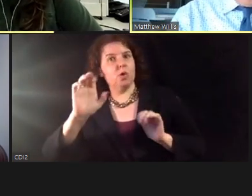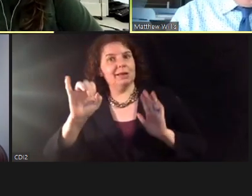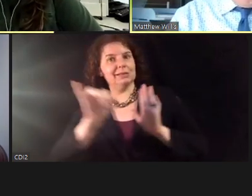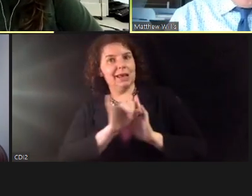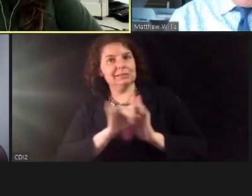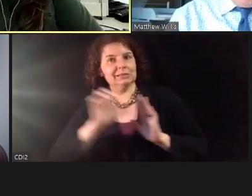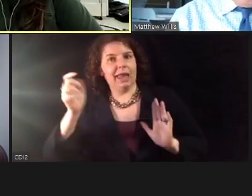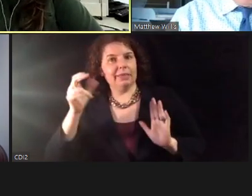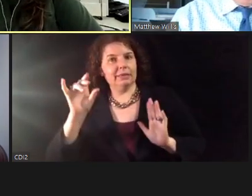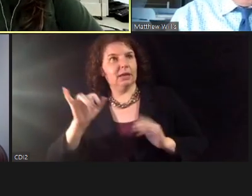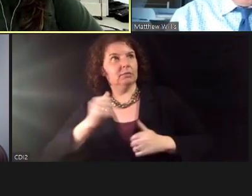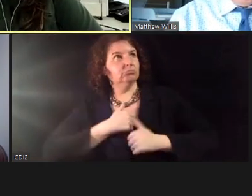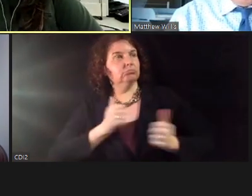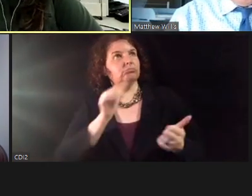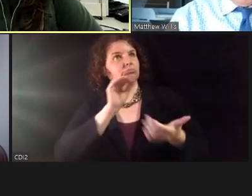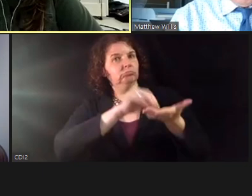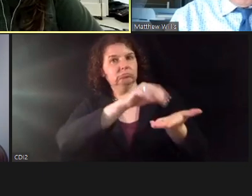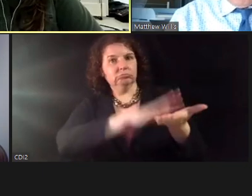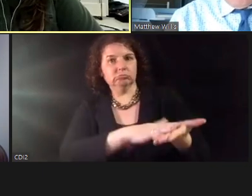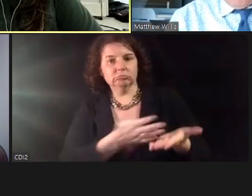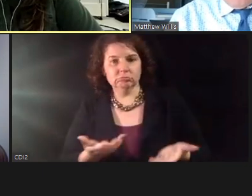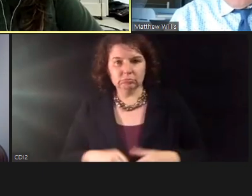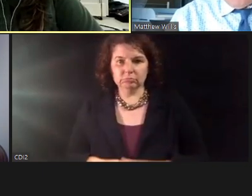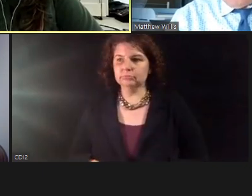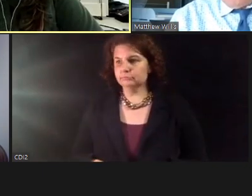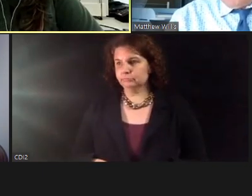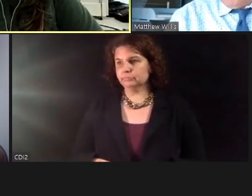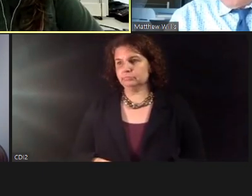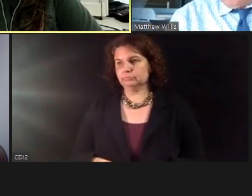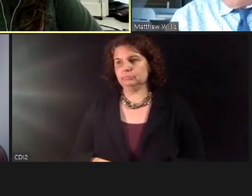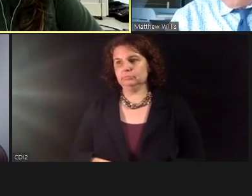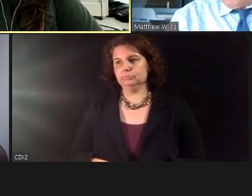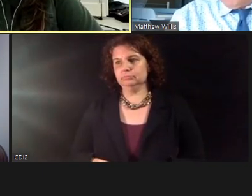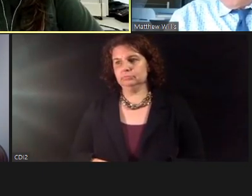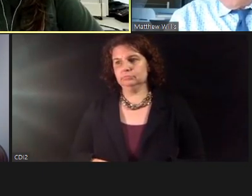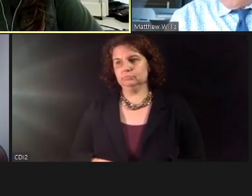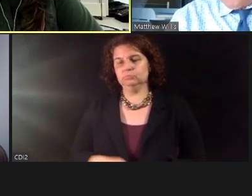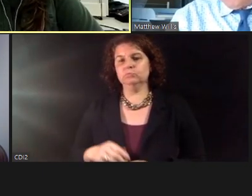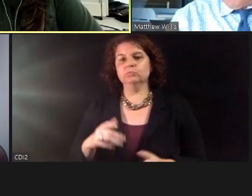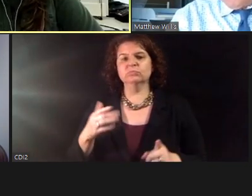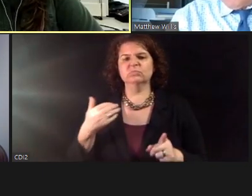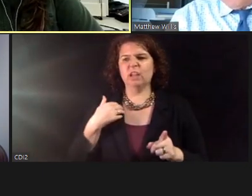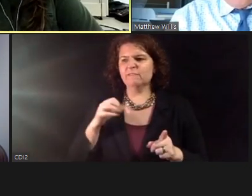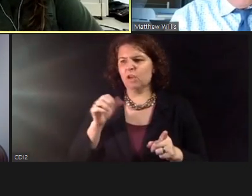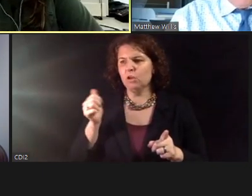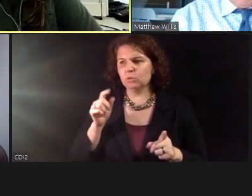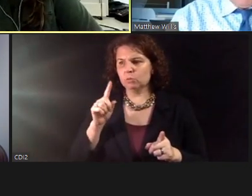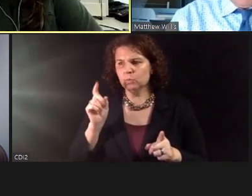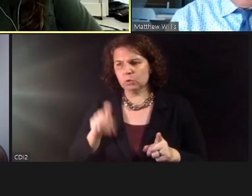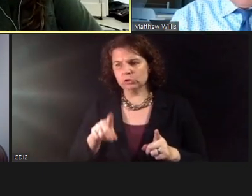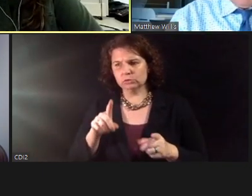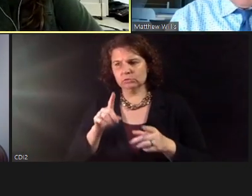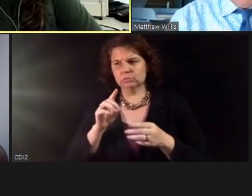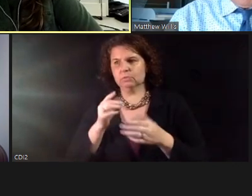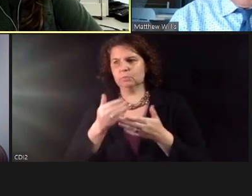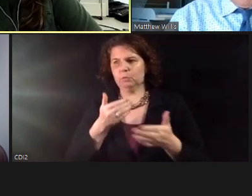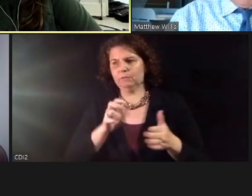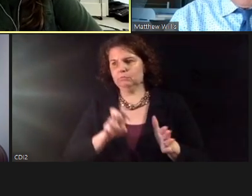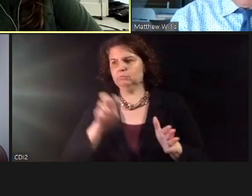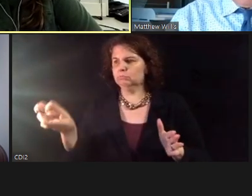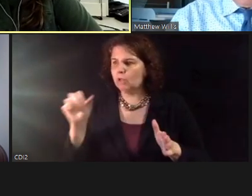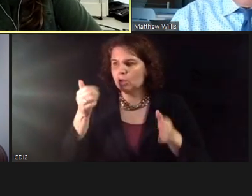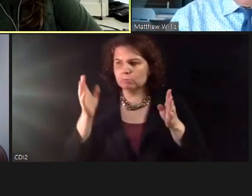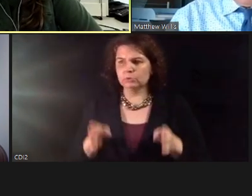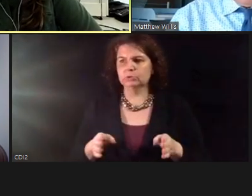Okay. And one more data question before we shift topics. Deborah asked, isn't your